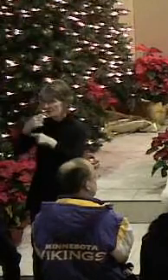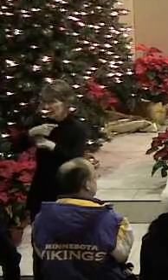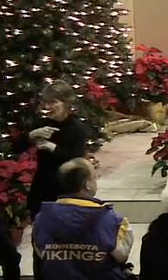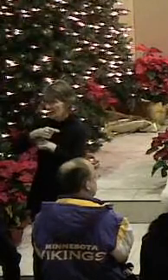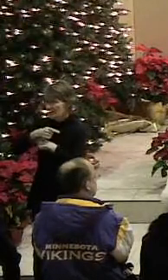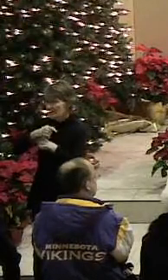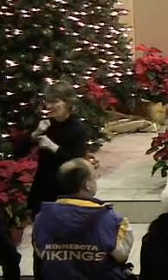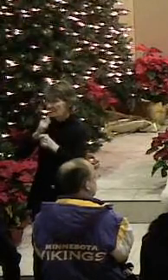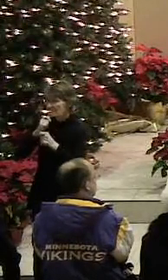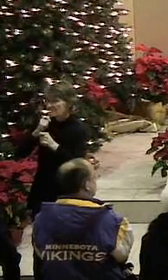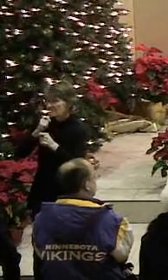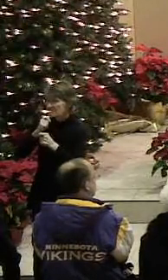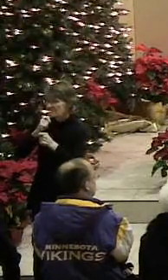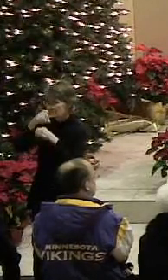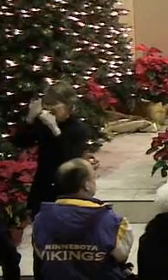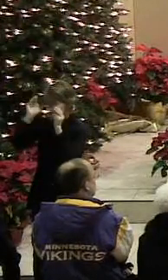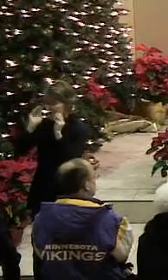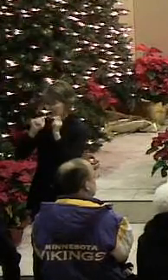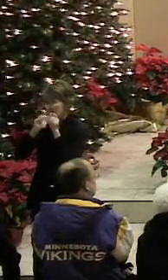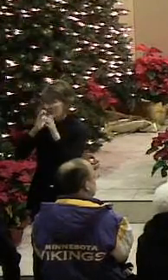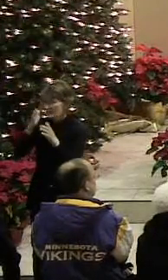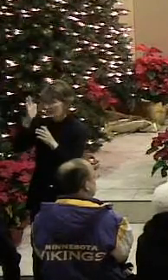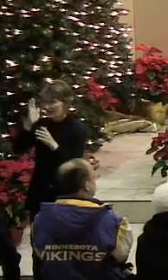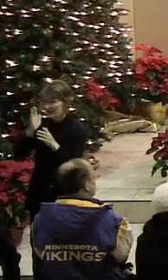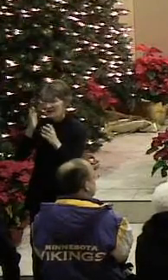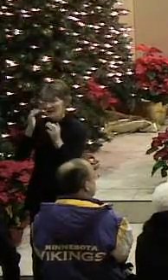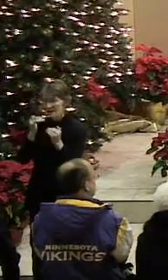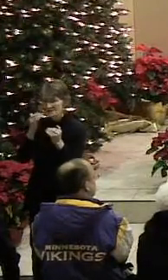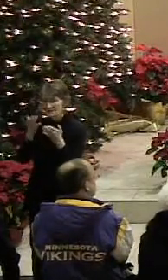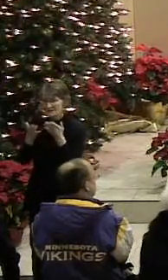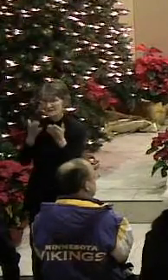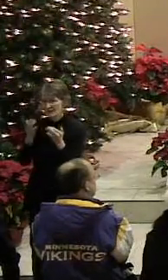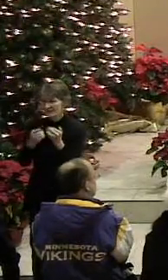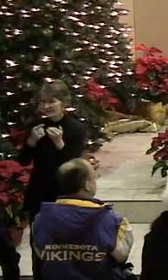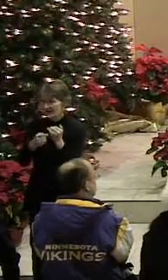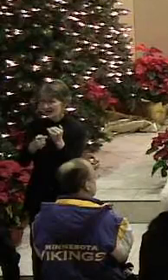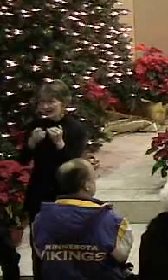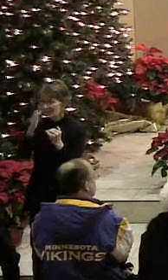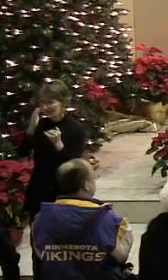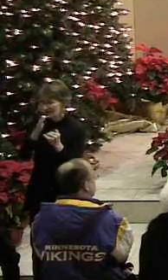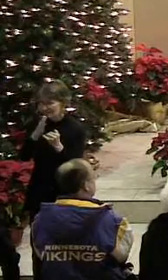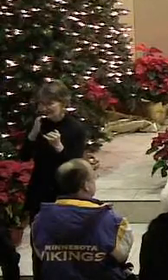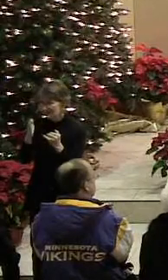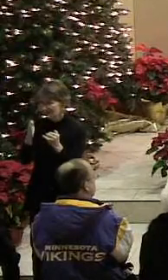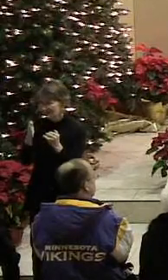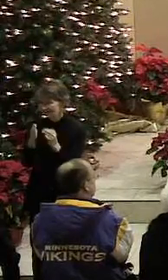And as part of our final blessing is a blessing at the beginning of the year.